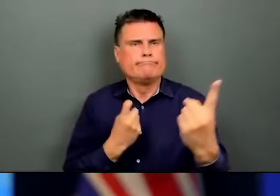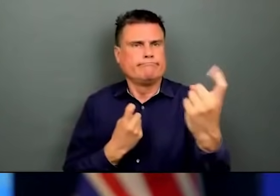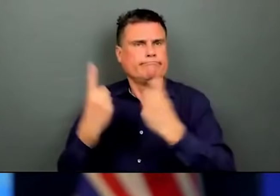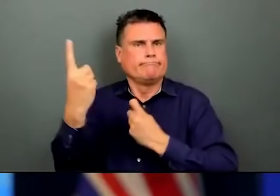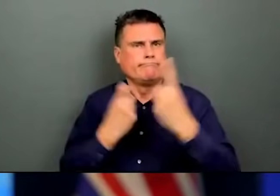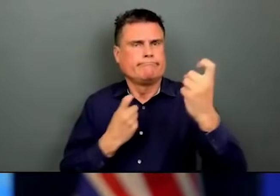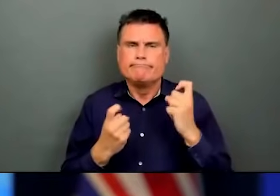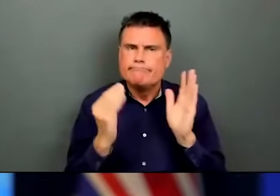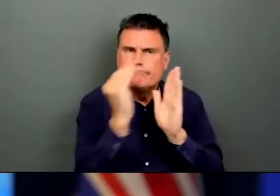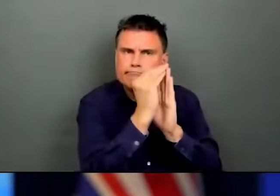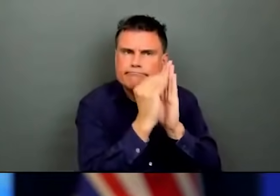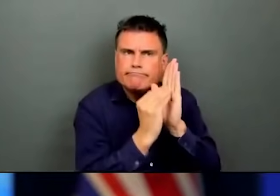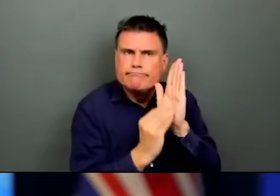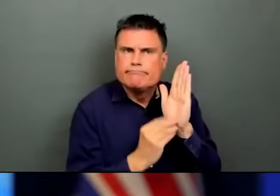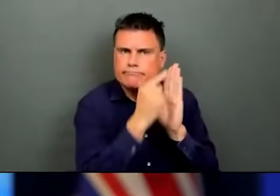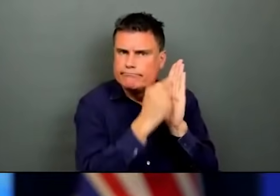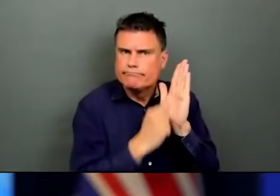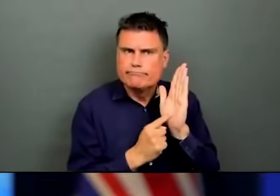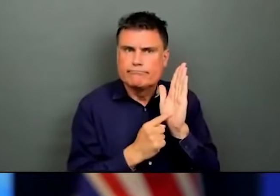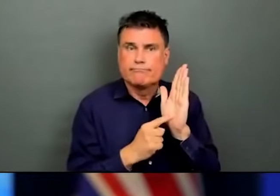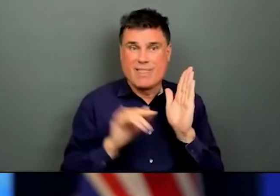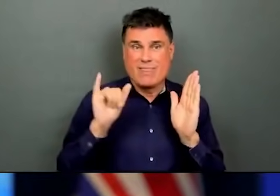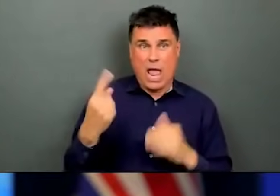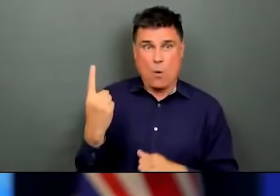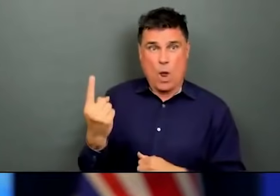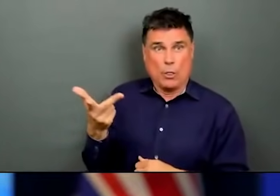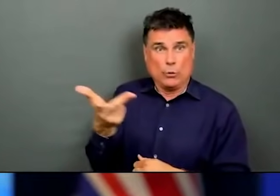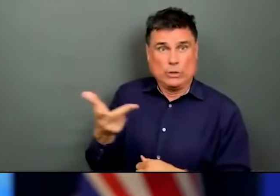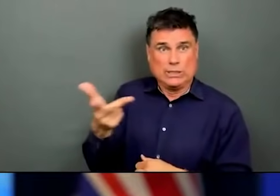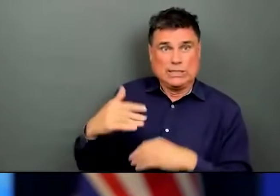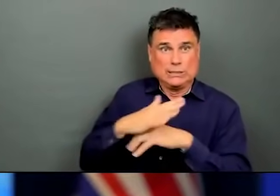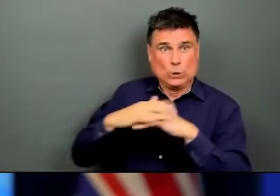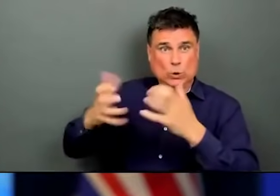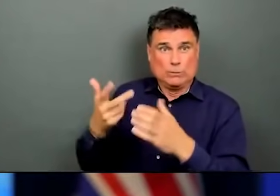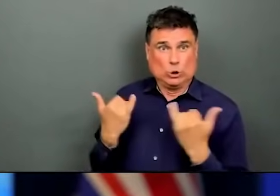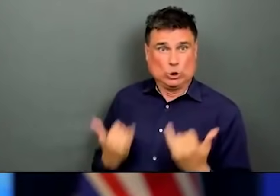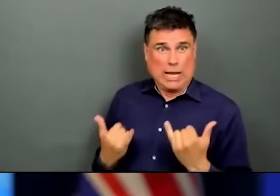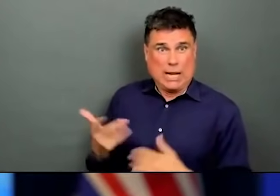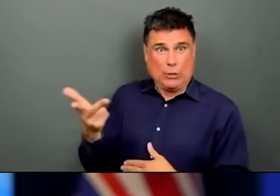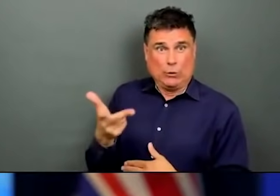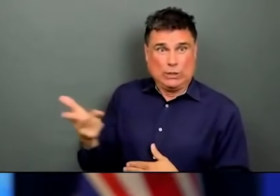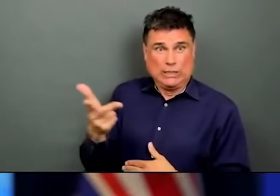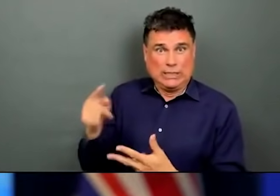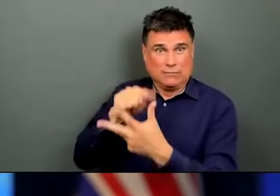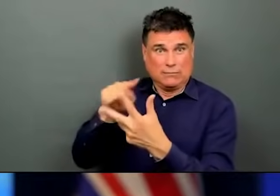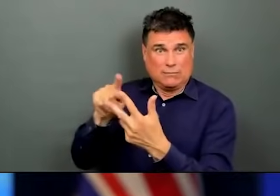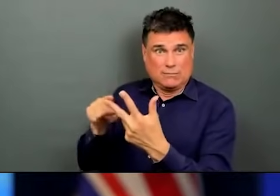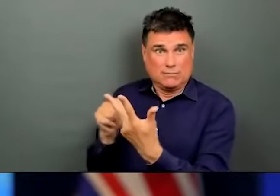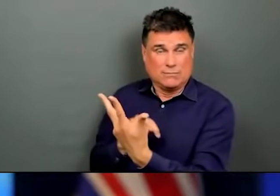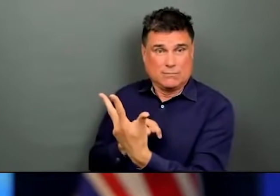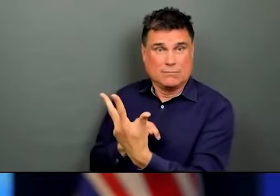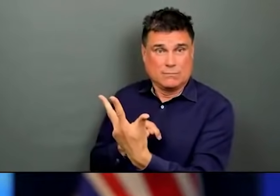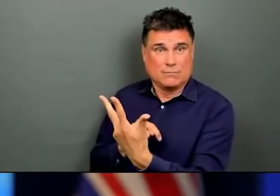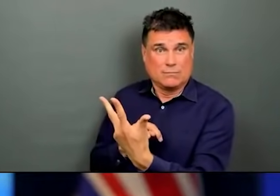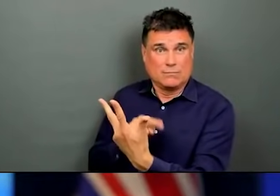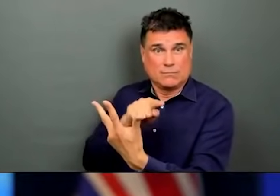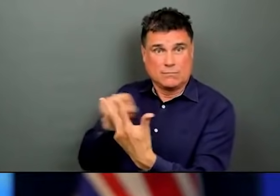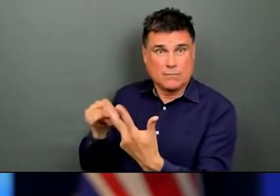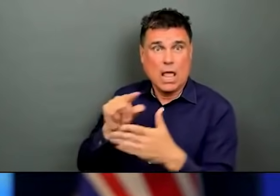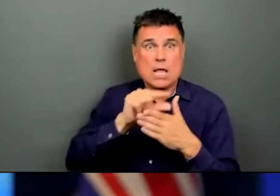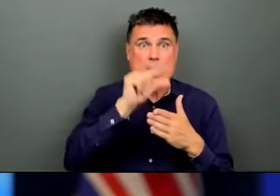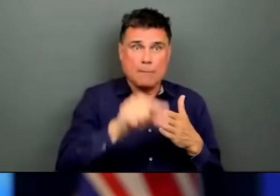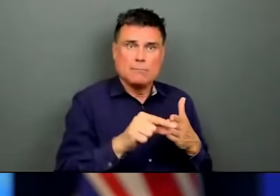from the Pachidat. We've been working on this for some time, as I say, going back to September when we adopted all of the recommendations in